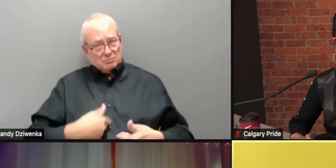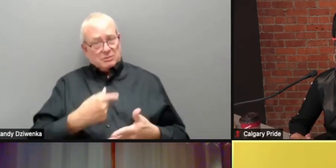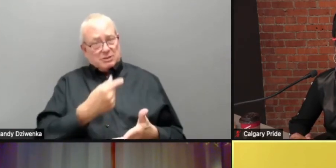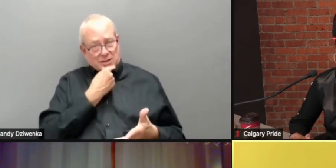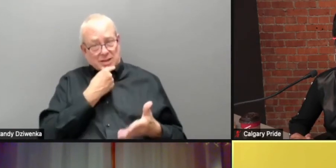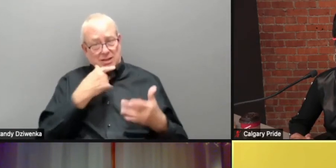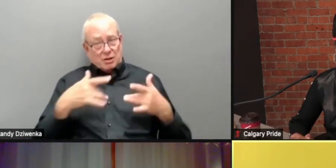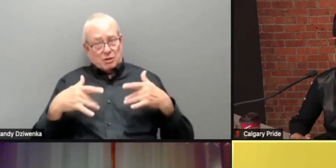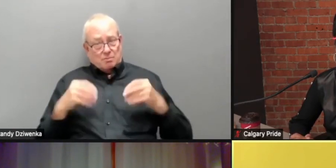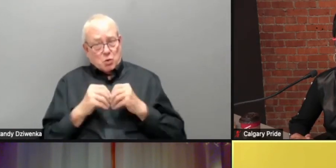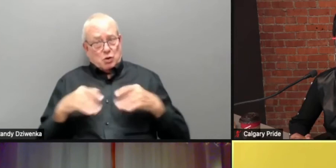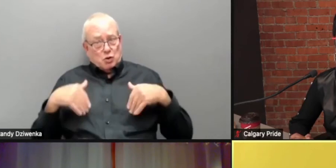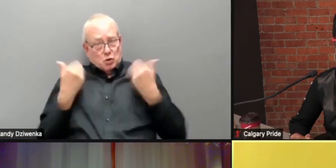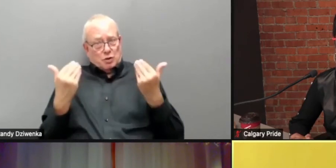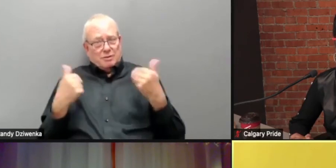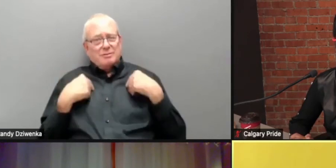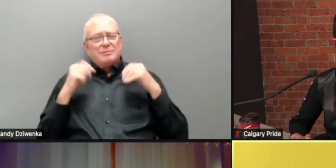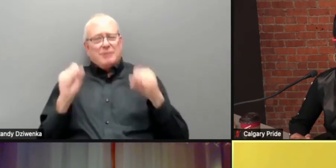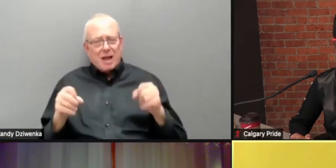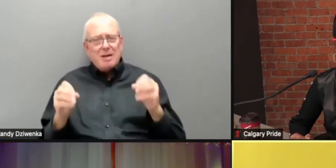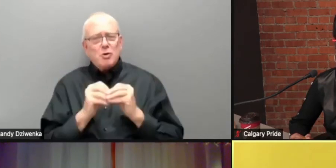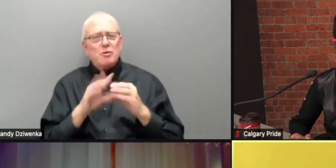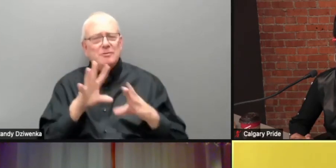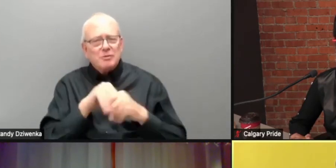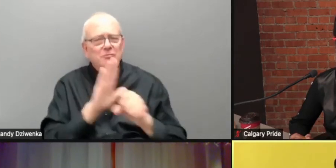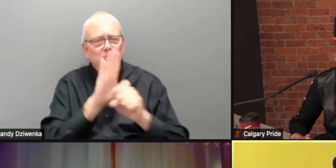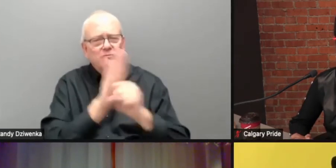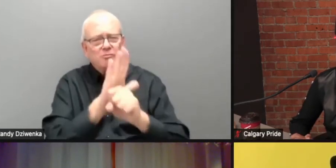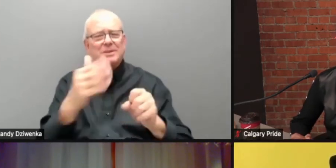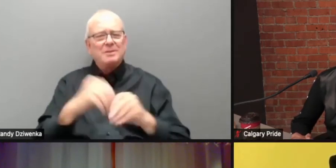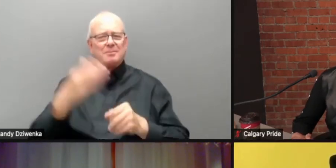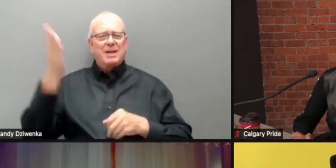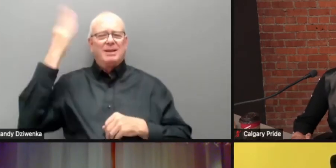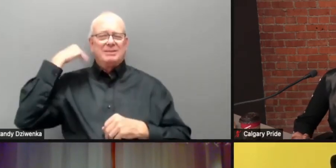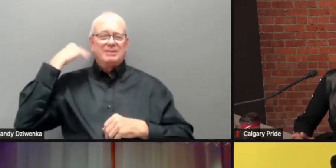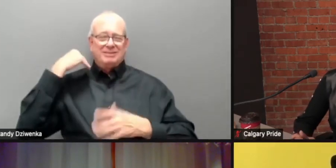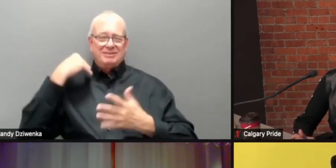more lives. So that was the only regret.